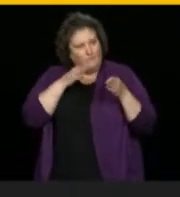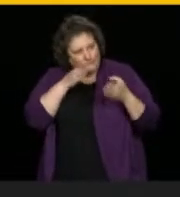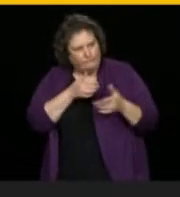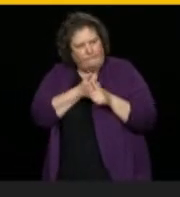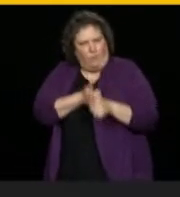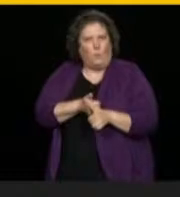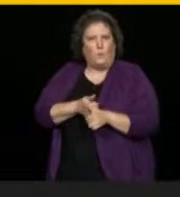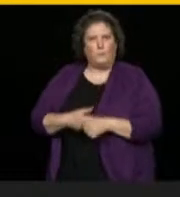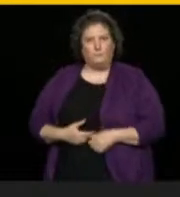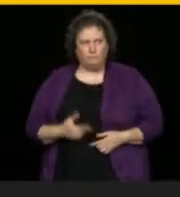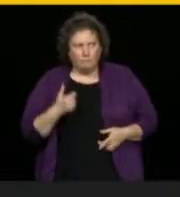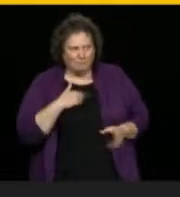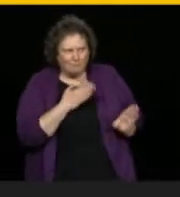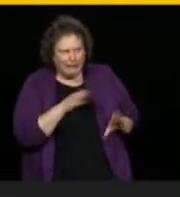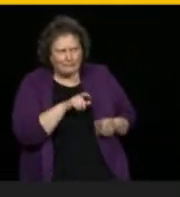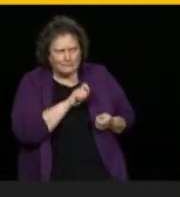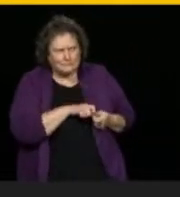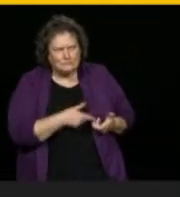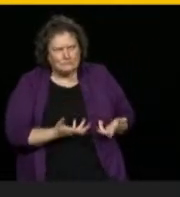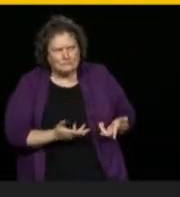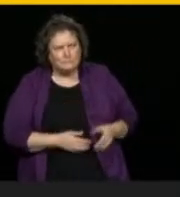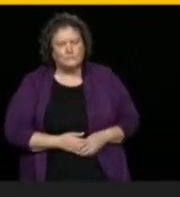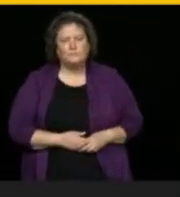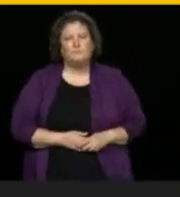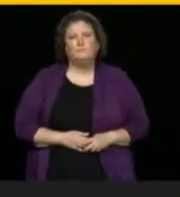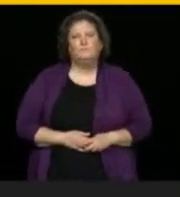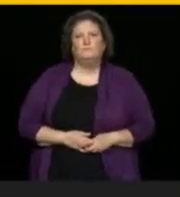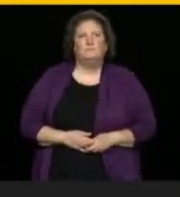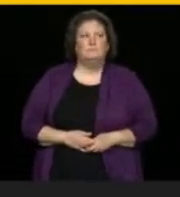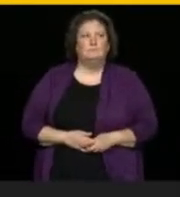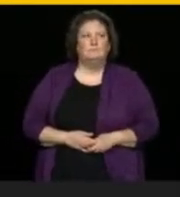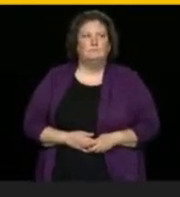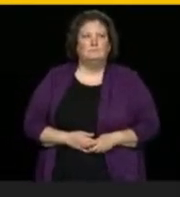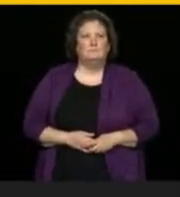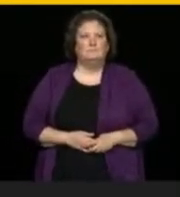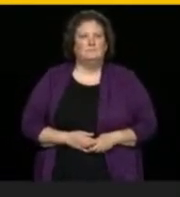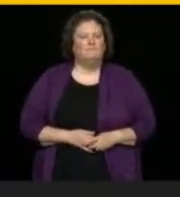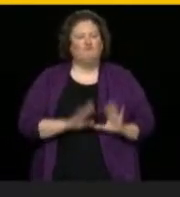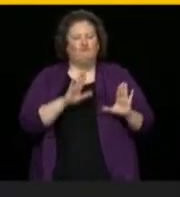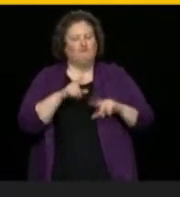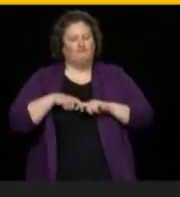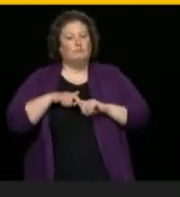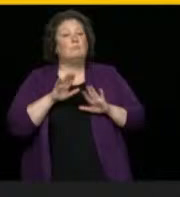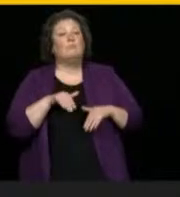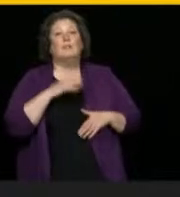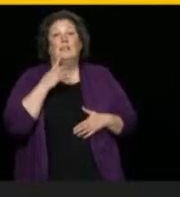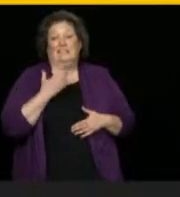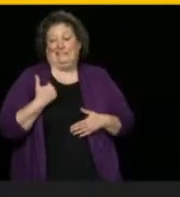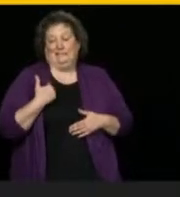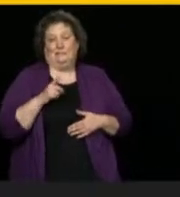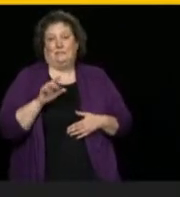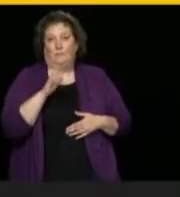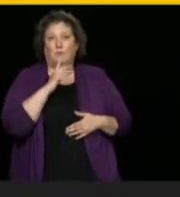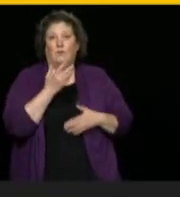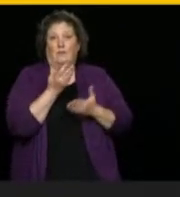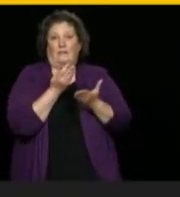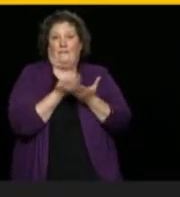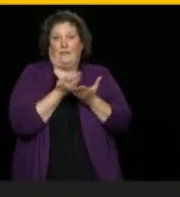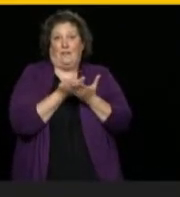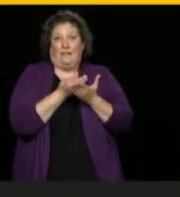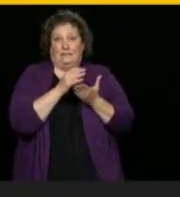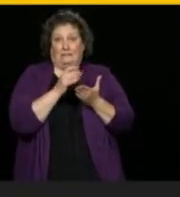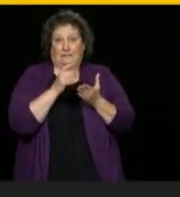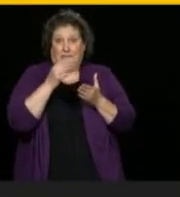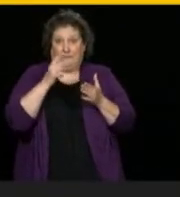specifically? Prime Minister, my second question. In December, the finance minister said the estimated deficit would be $28 billion. We're